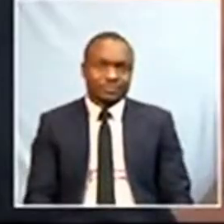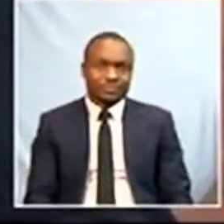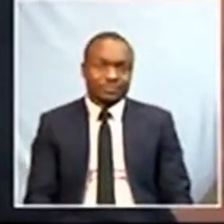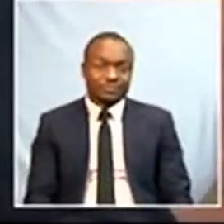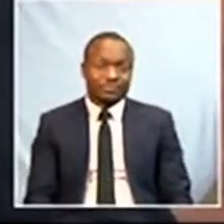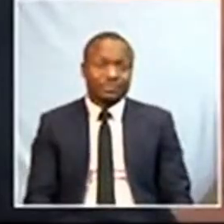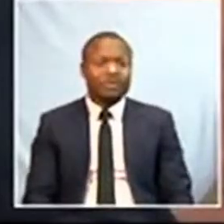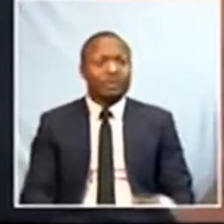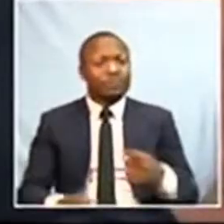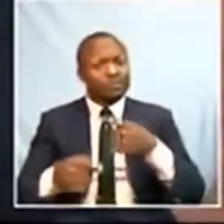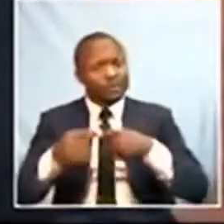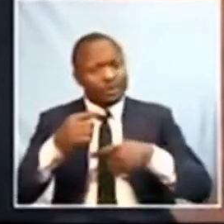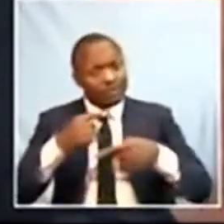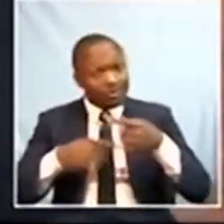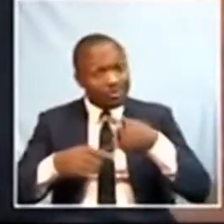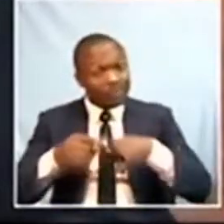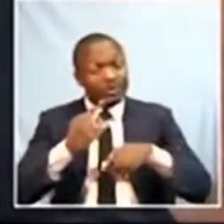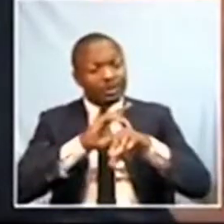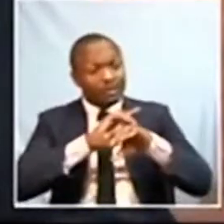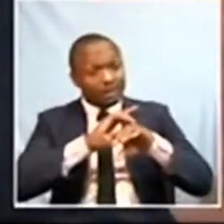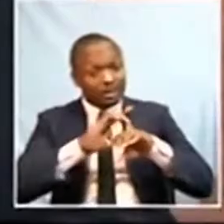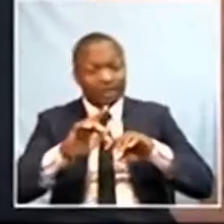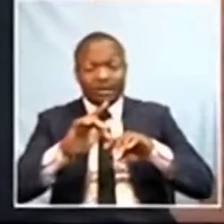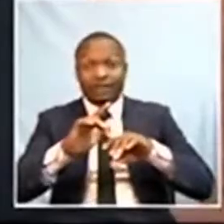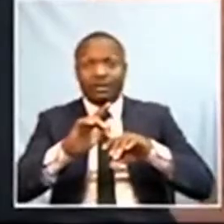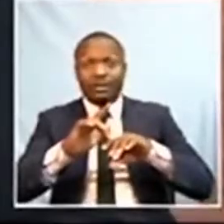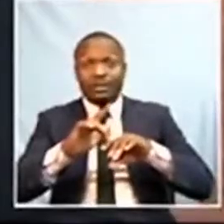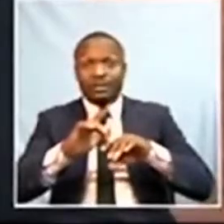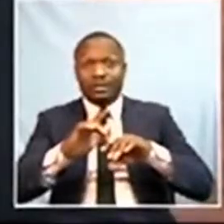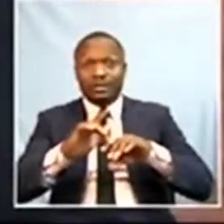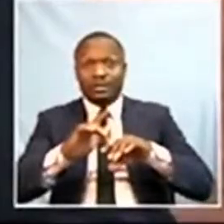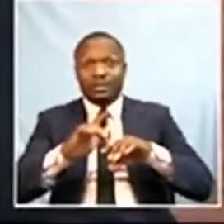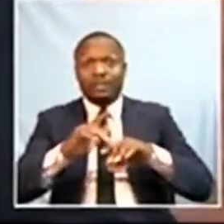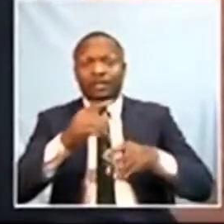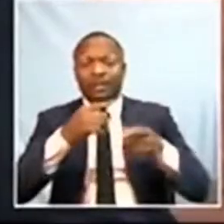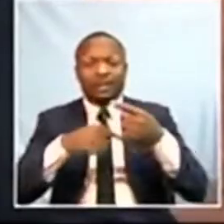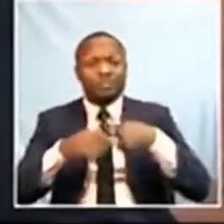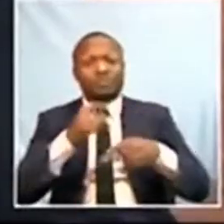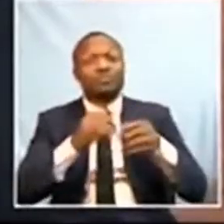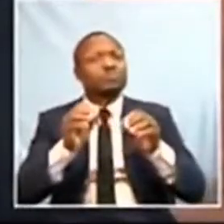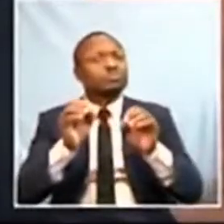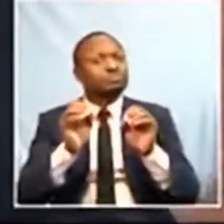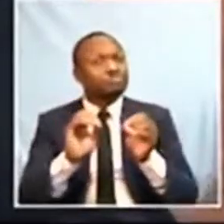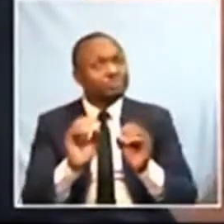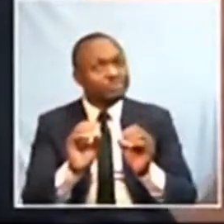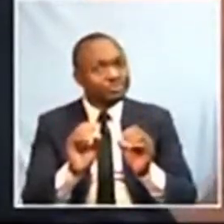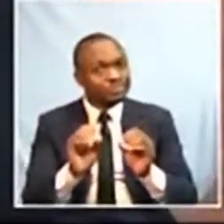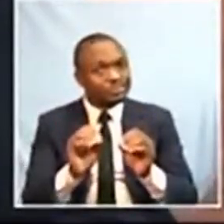They are coming from, lack of better words, ashes.